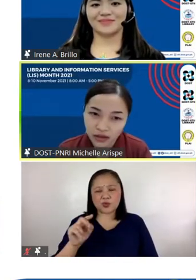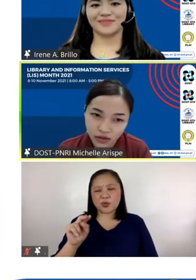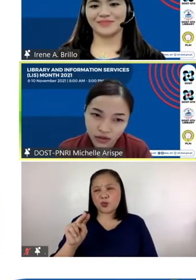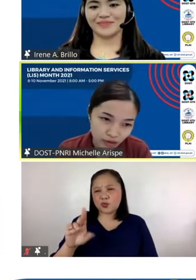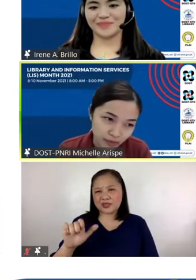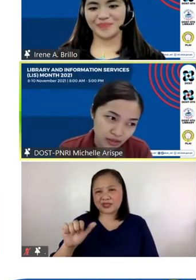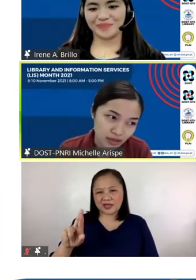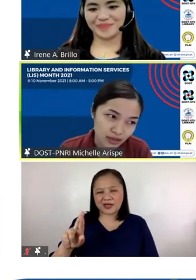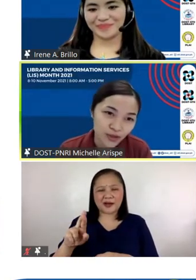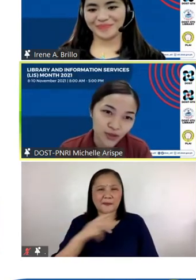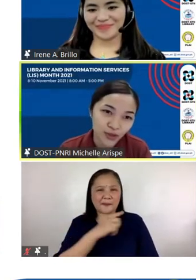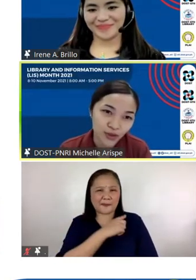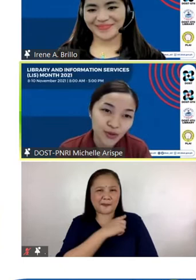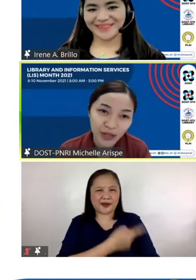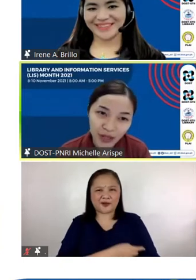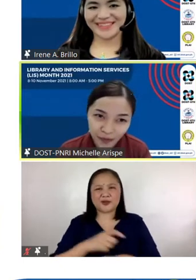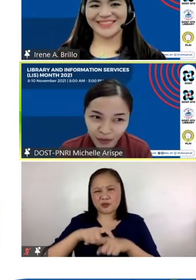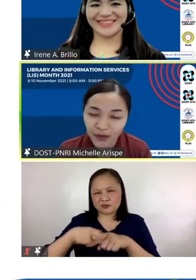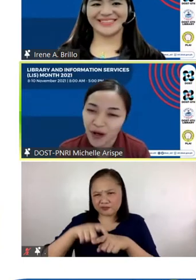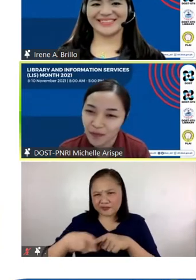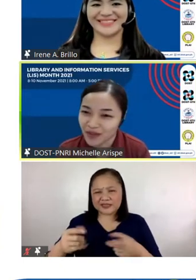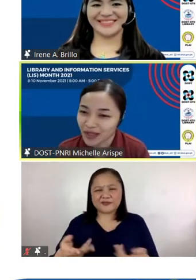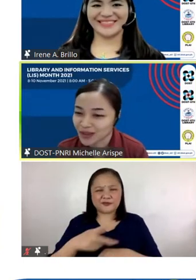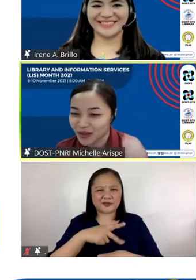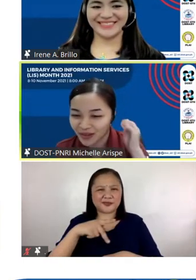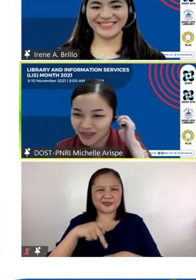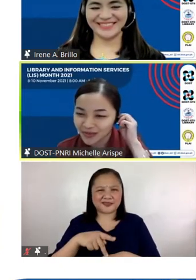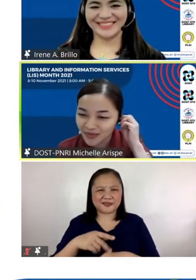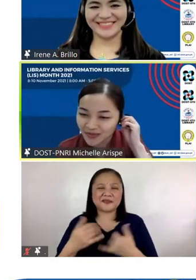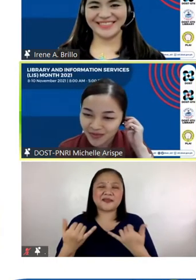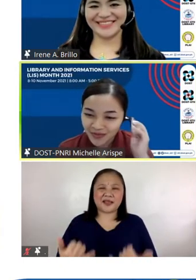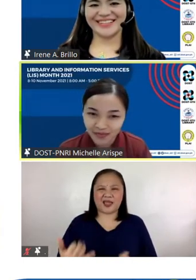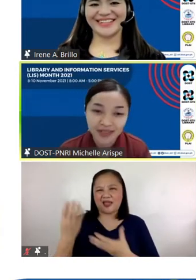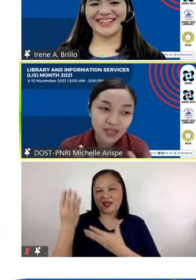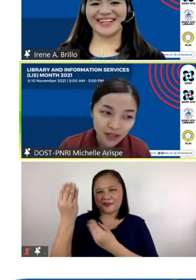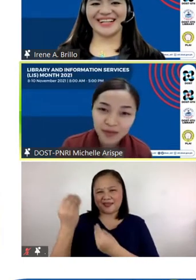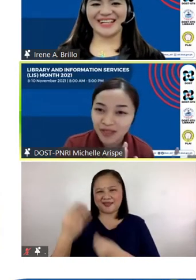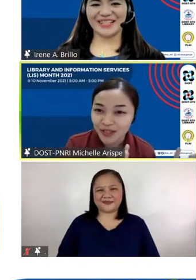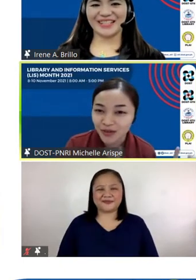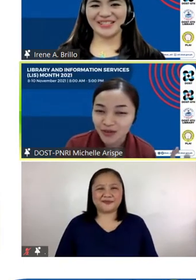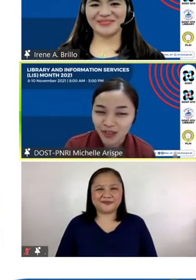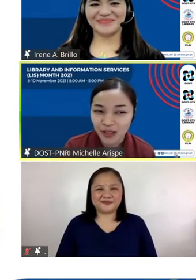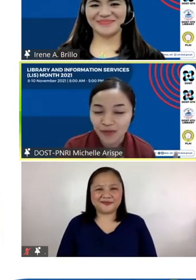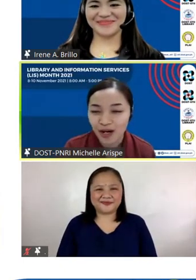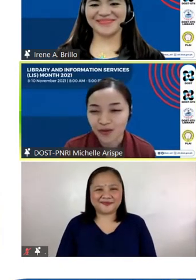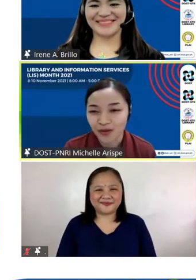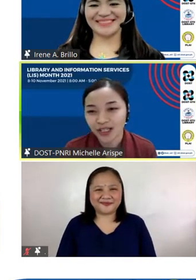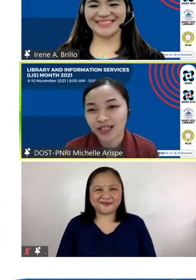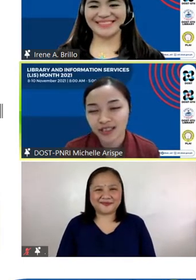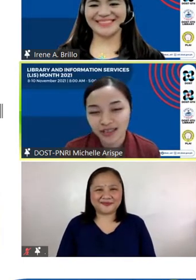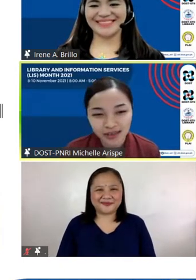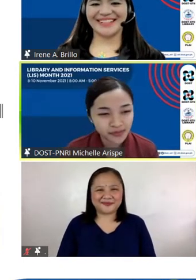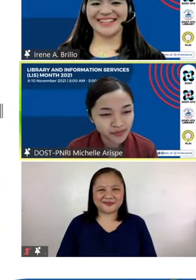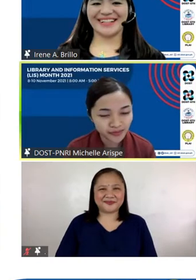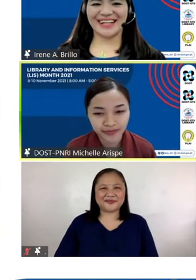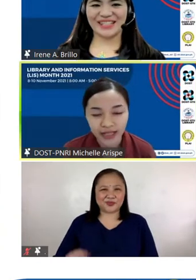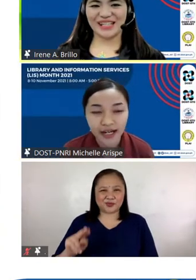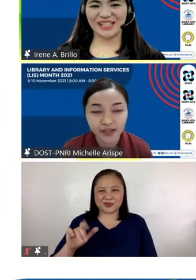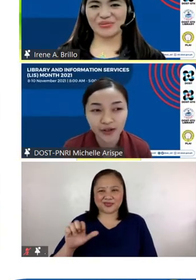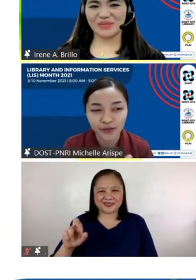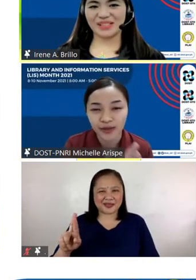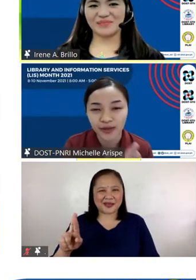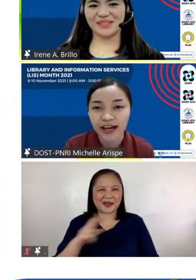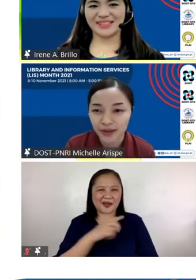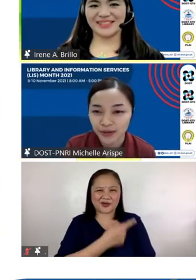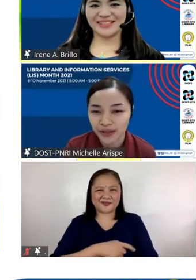power in the Philippines. So, yun pa lang po yung update doon. But that's not limited to nuclear power. Ayan, thank